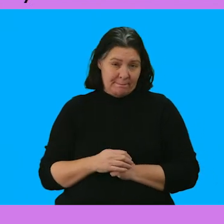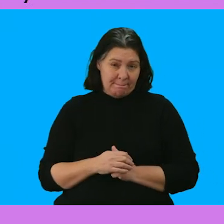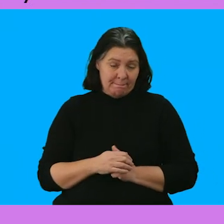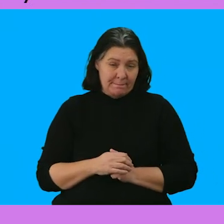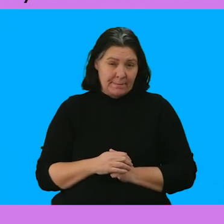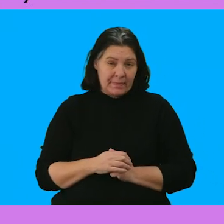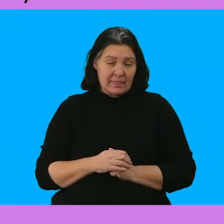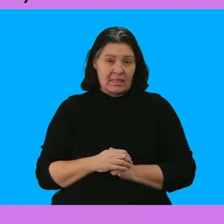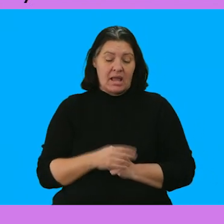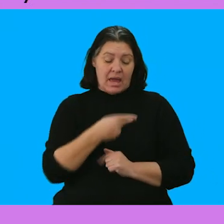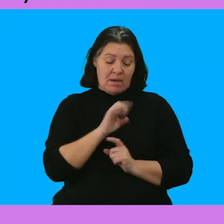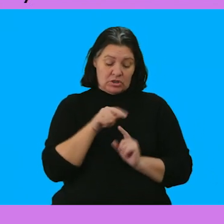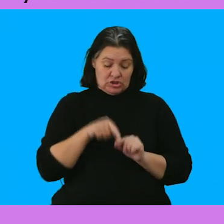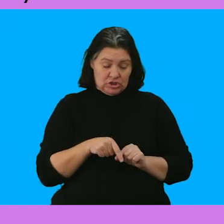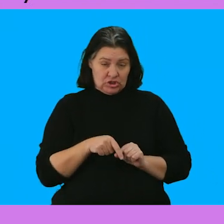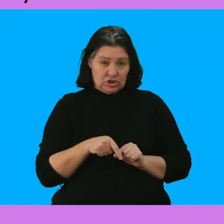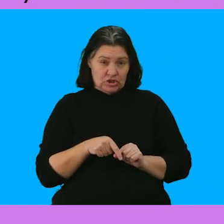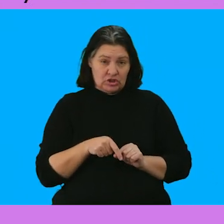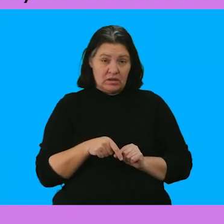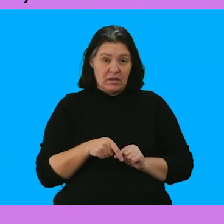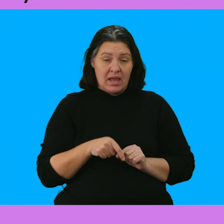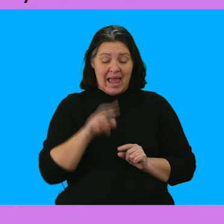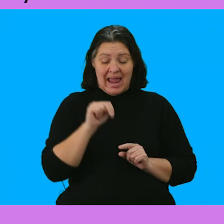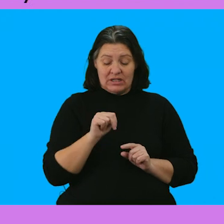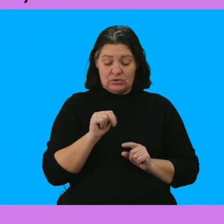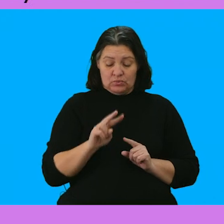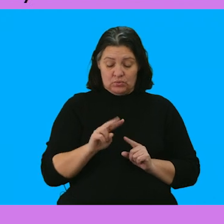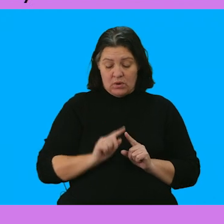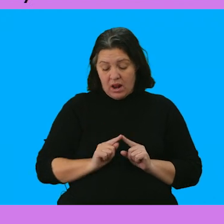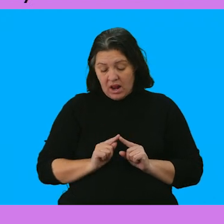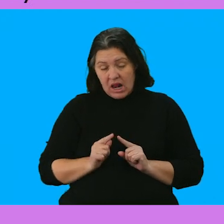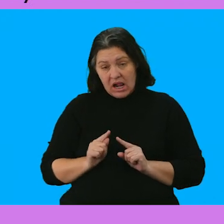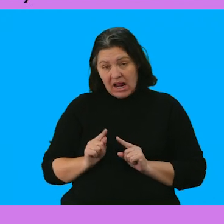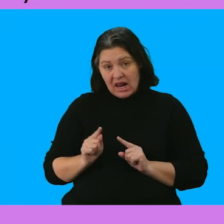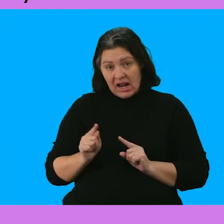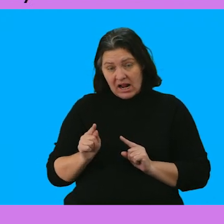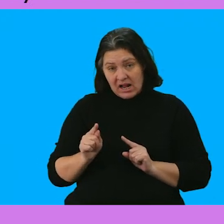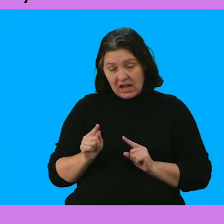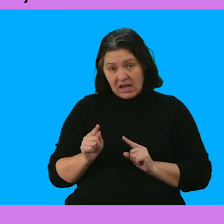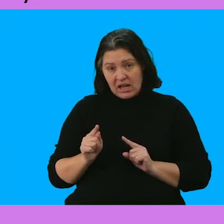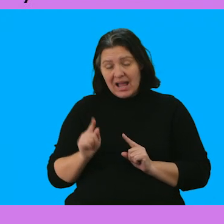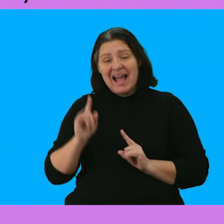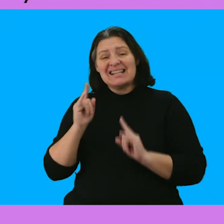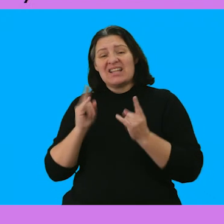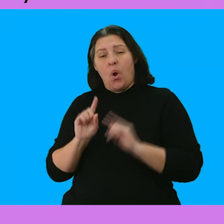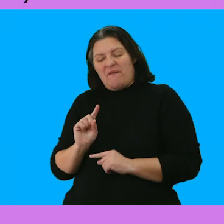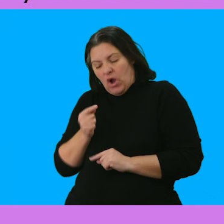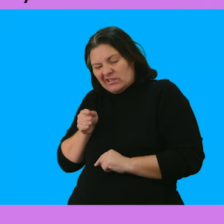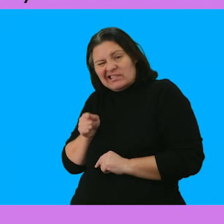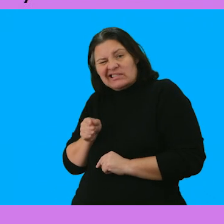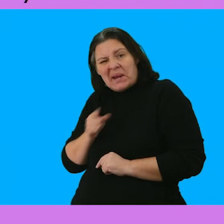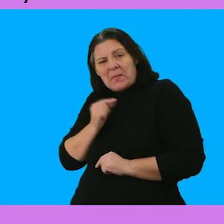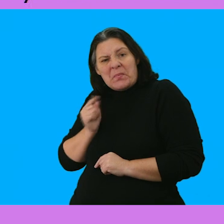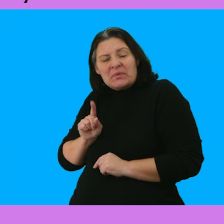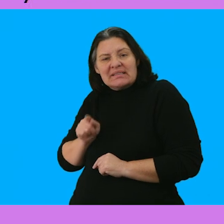map. Okay, so remember, Hermanus is here. He leaves Hermanus and travels on the N2. We know there's